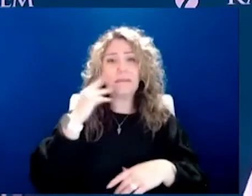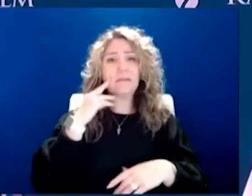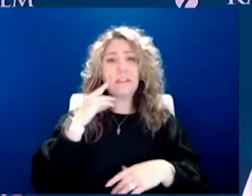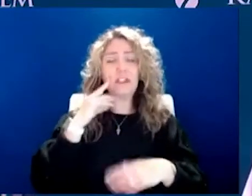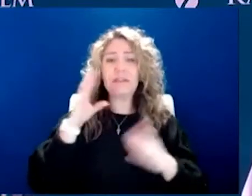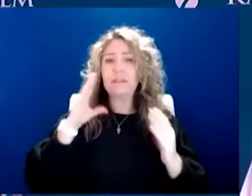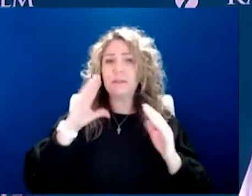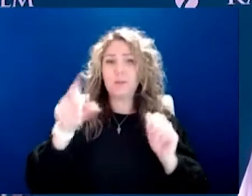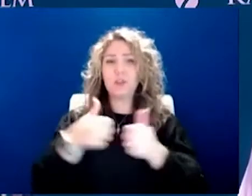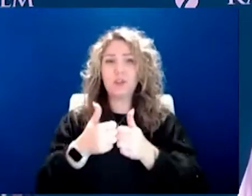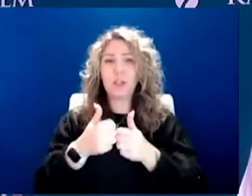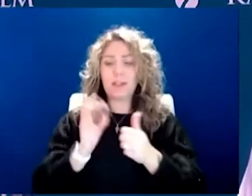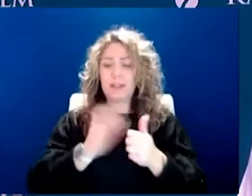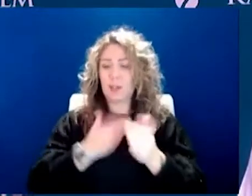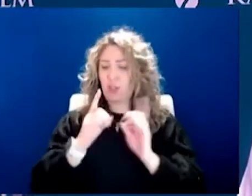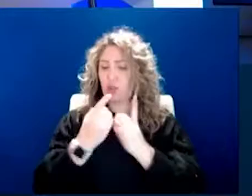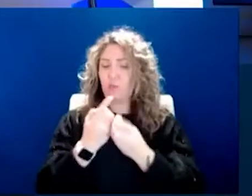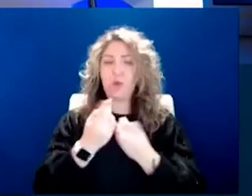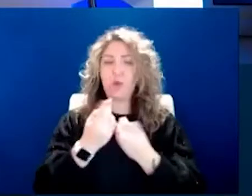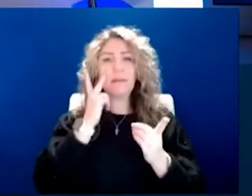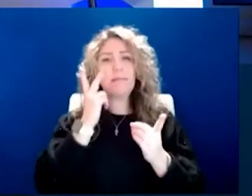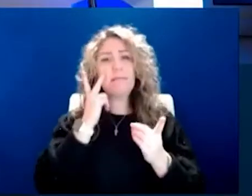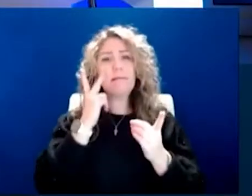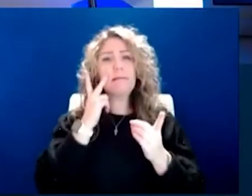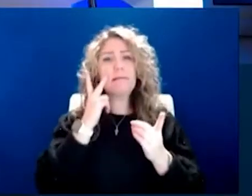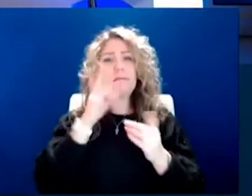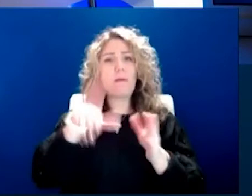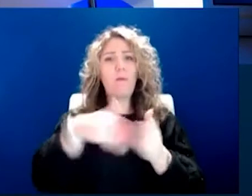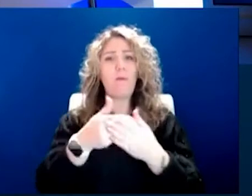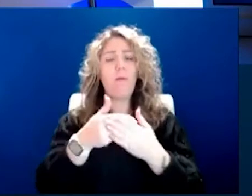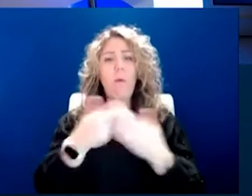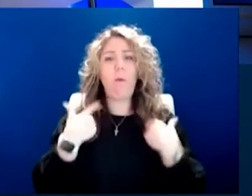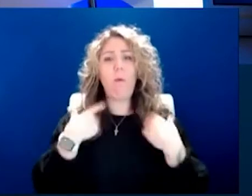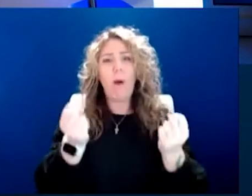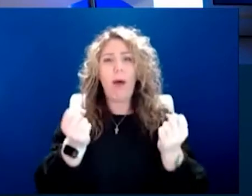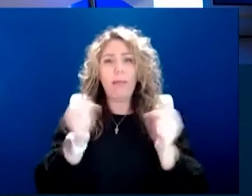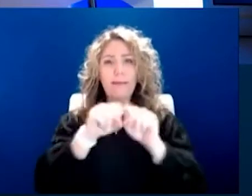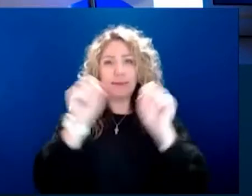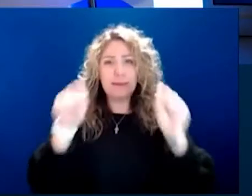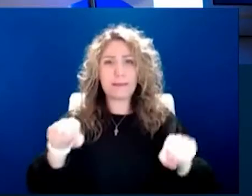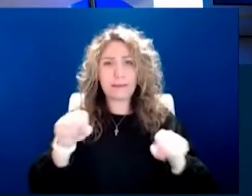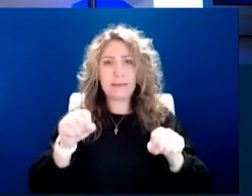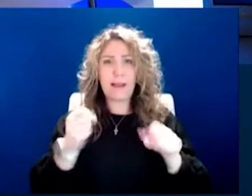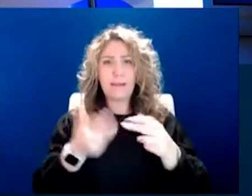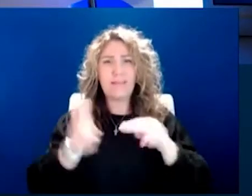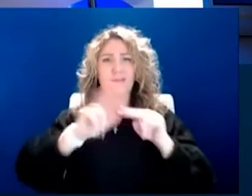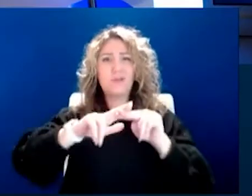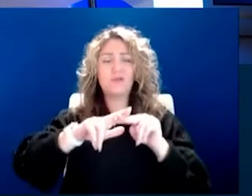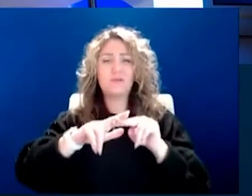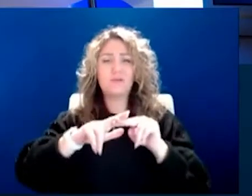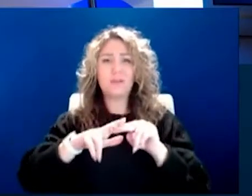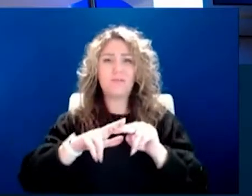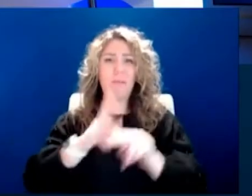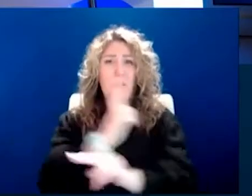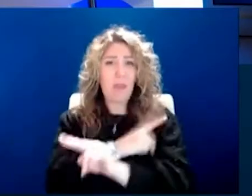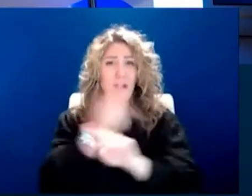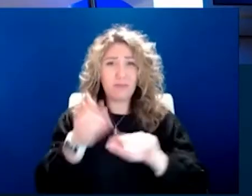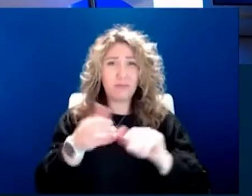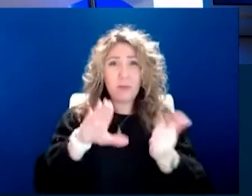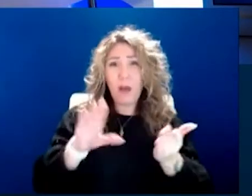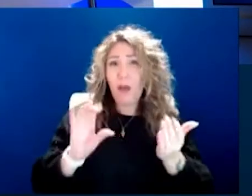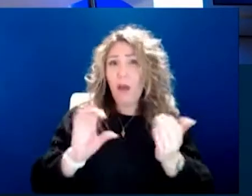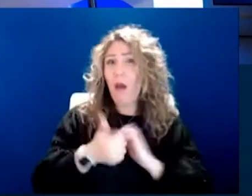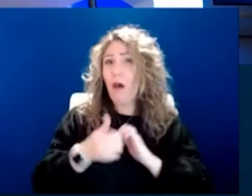that we're seeing across the health system. With the increased amount of deceased patients, how likely would it be that we would have to bring in